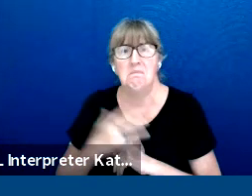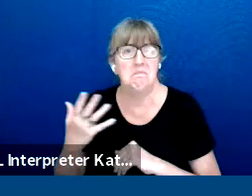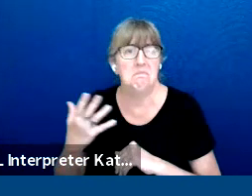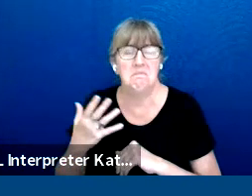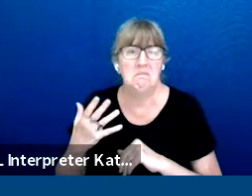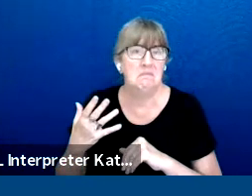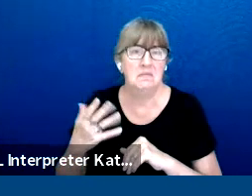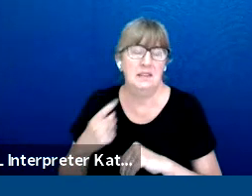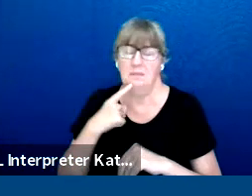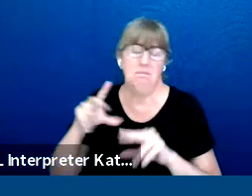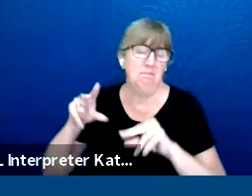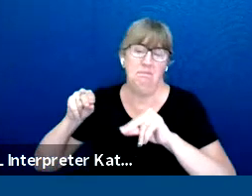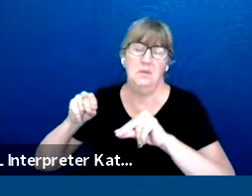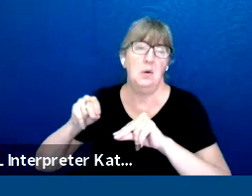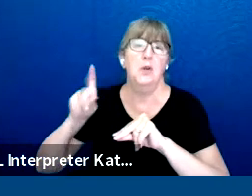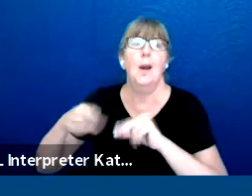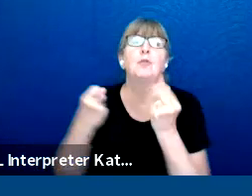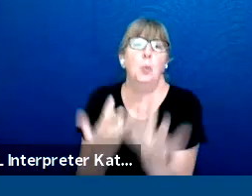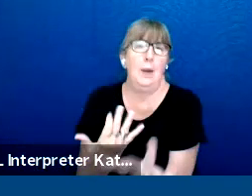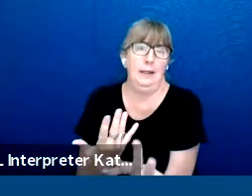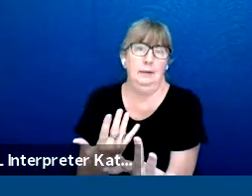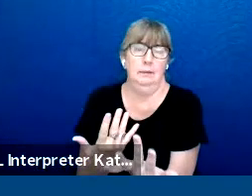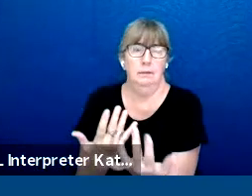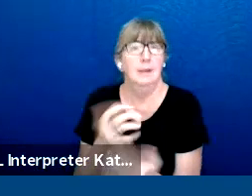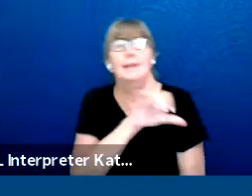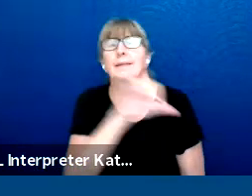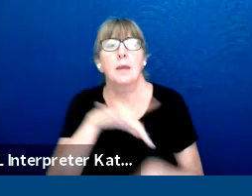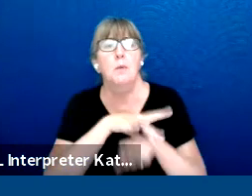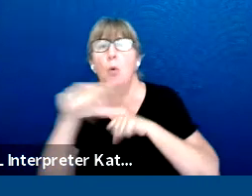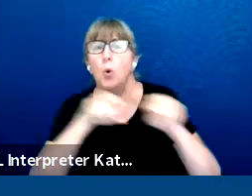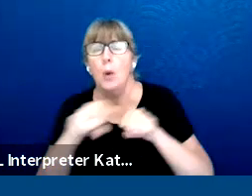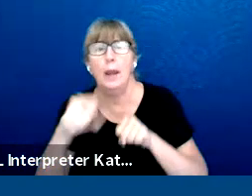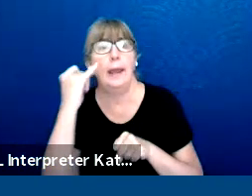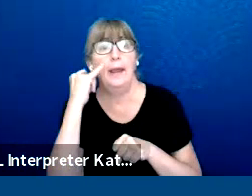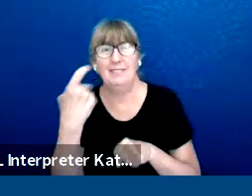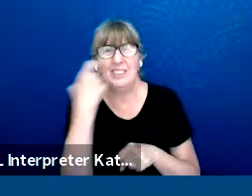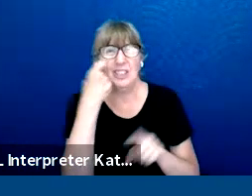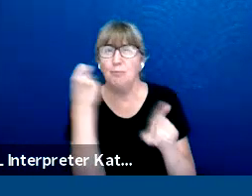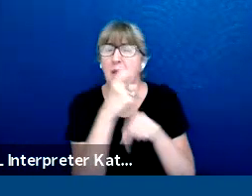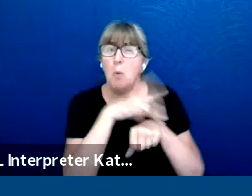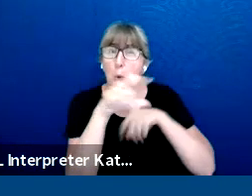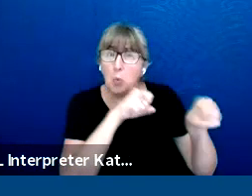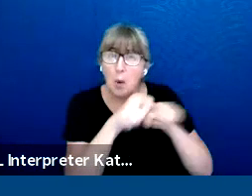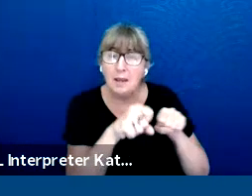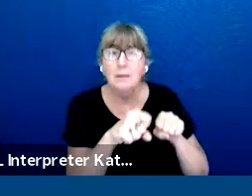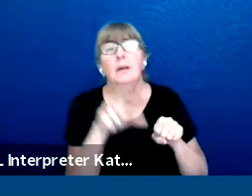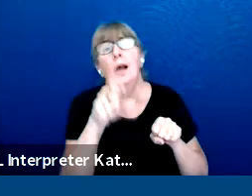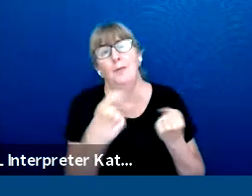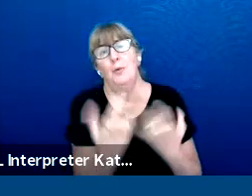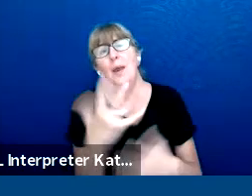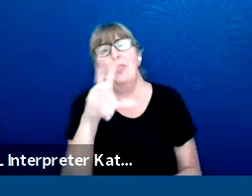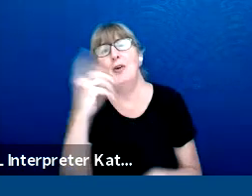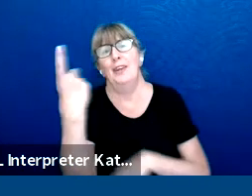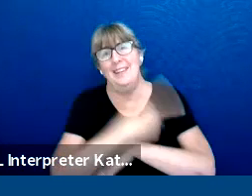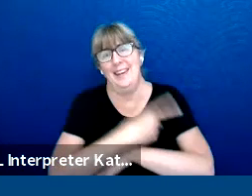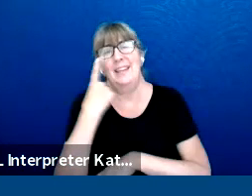memorandum saying, no, there's a wait. They do the same thing with earthquake. If there's been an earthquake, there's usually like a 30-day waiting